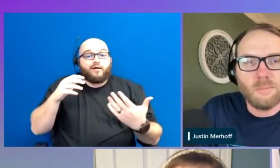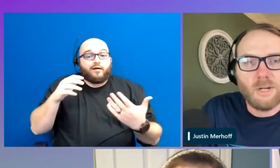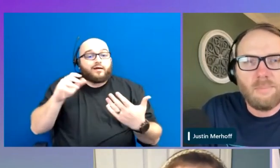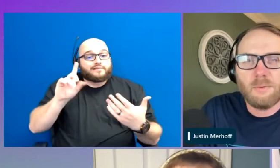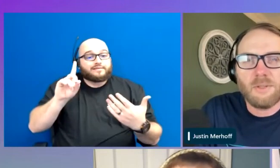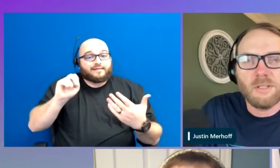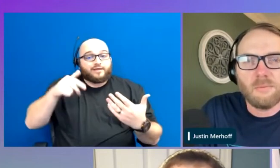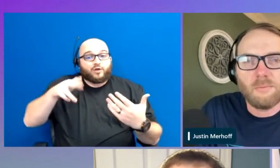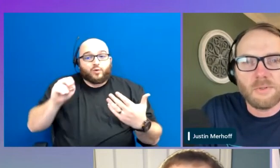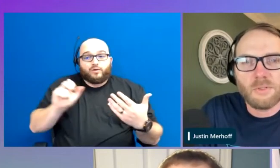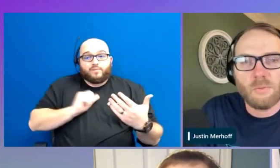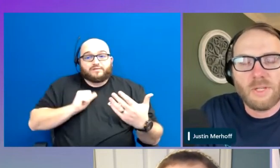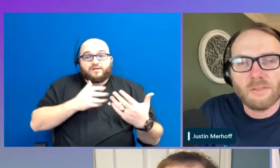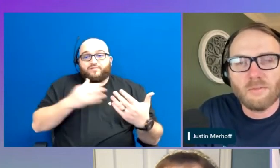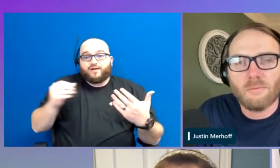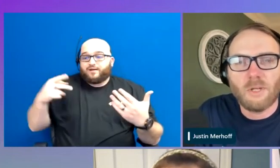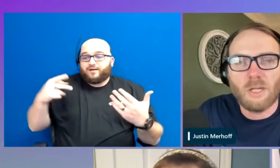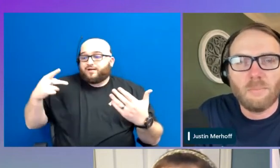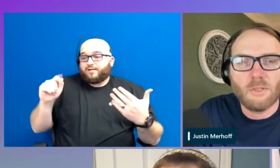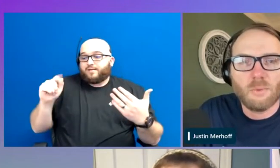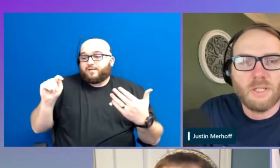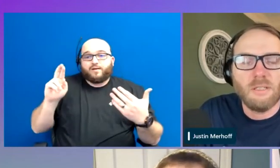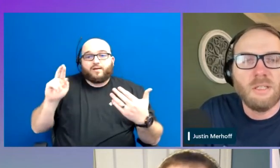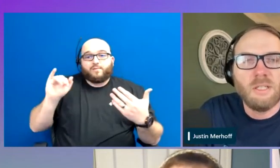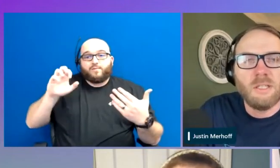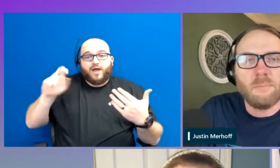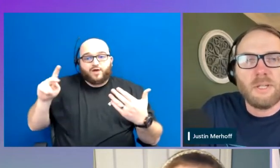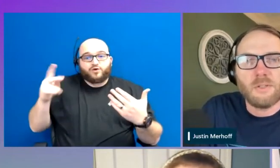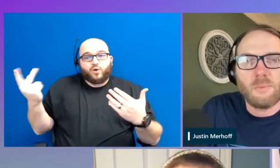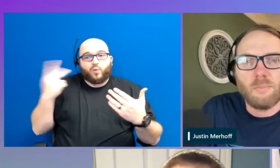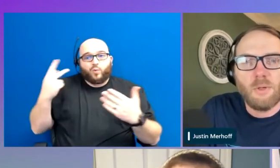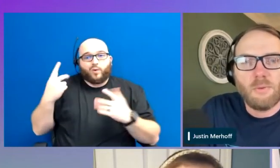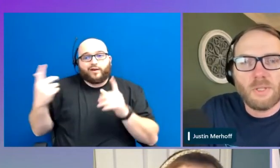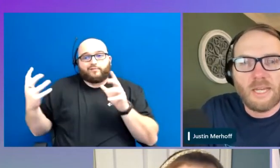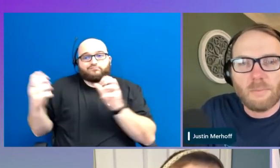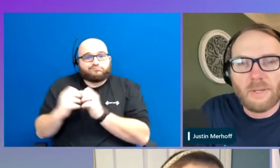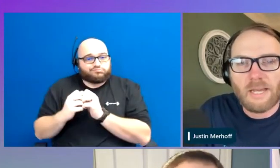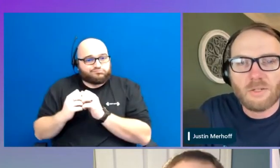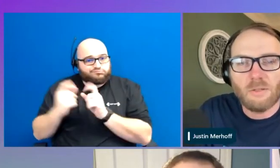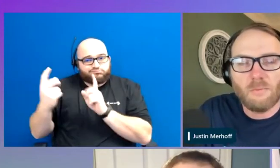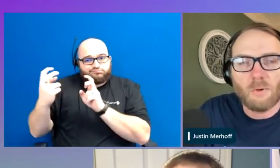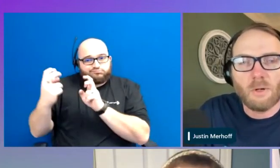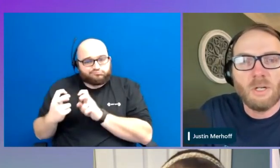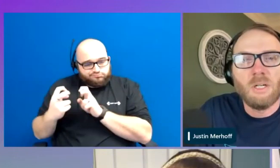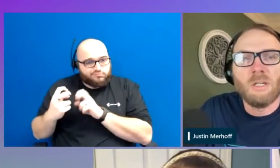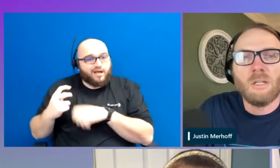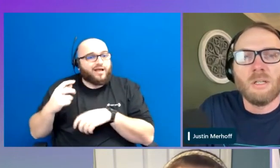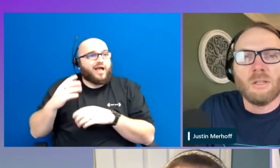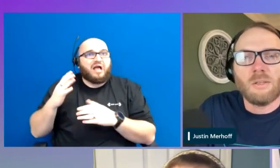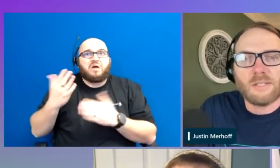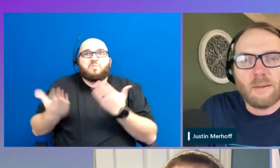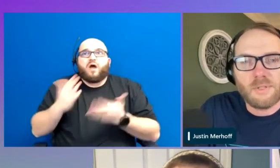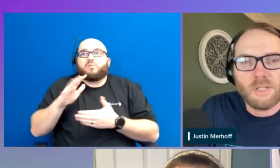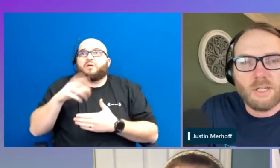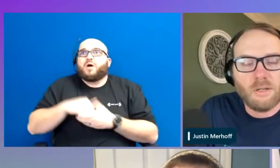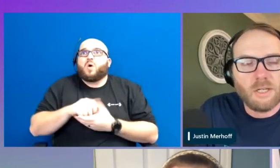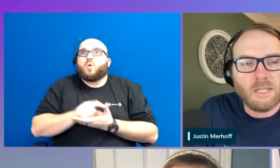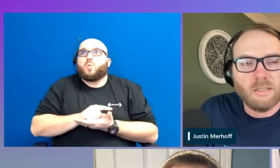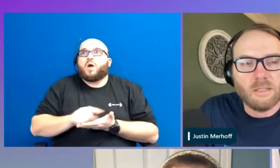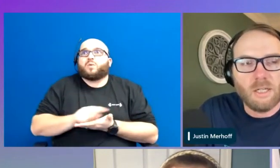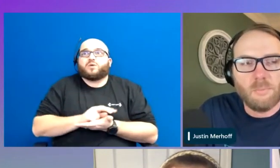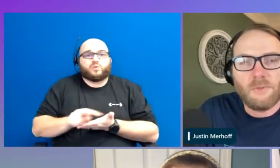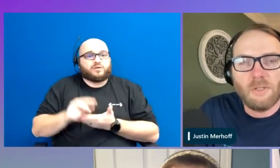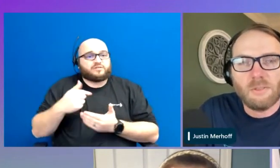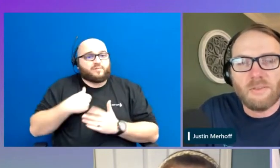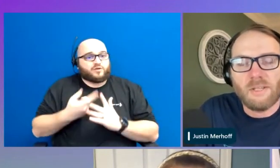meeting probably within the first 2 weeks of me joining, because we both had a passion for the